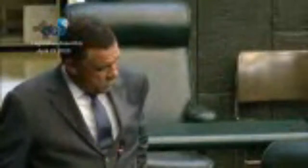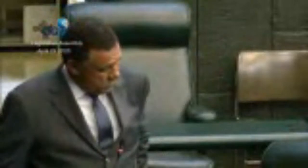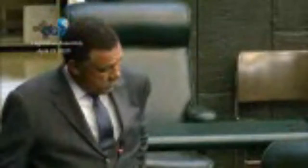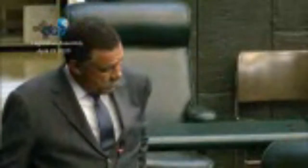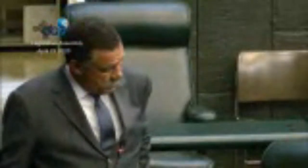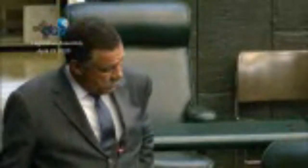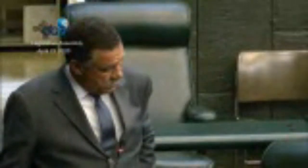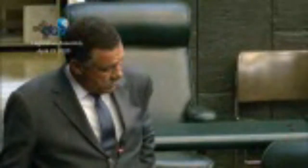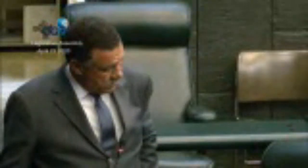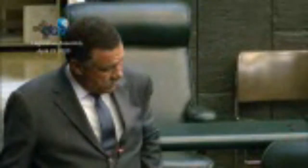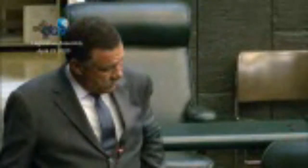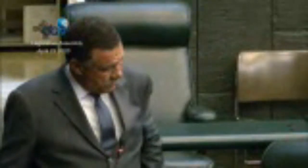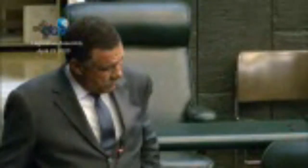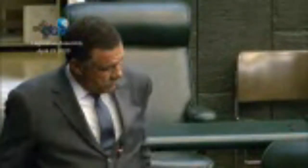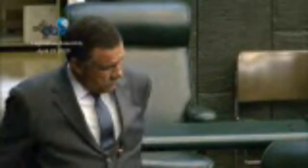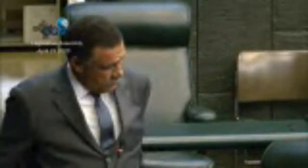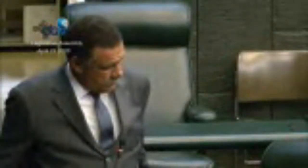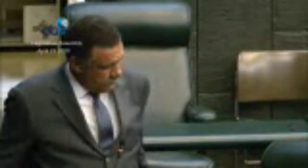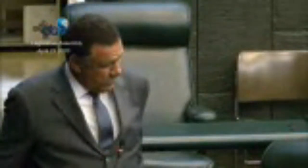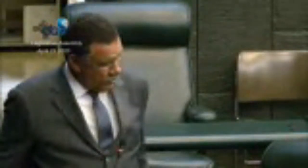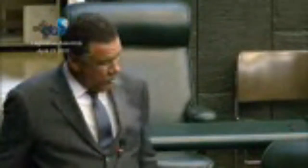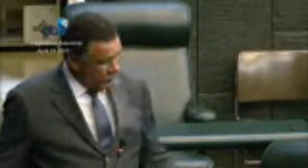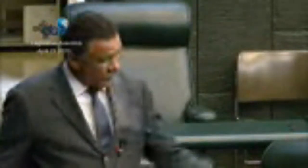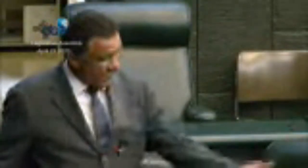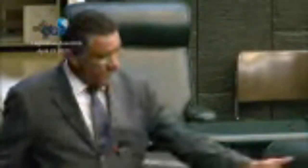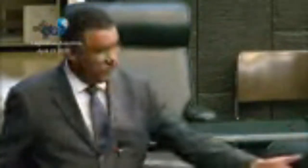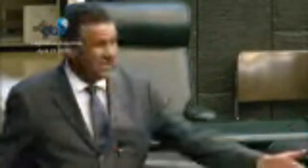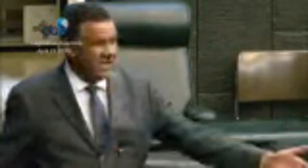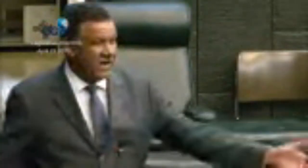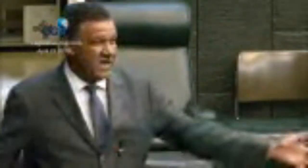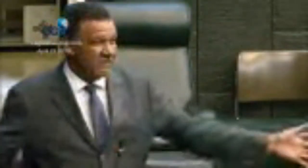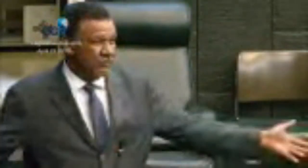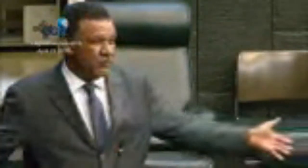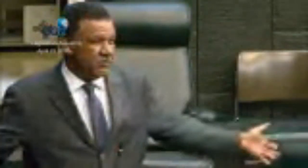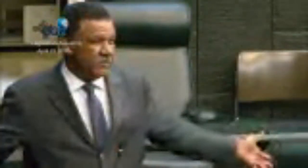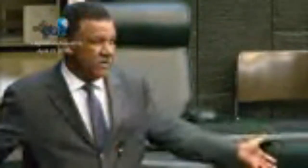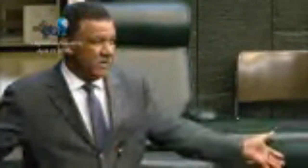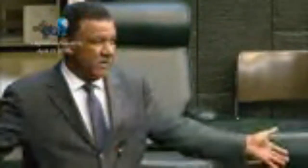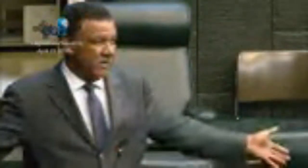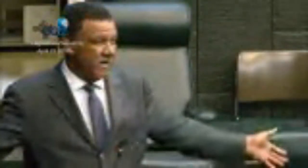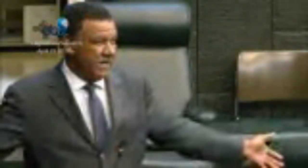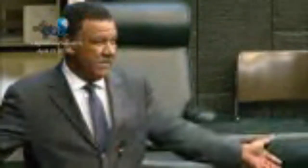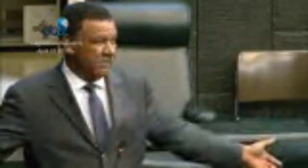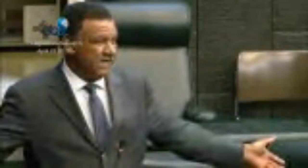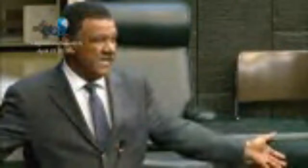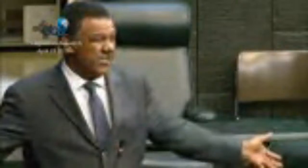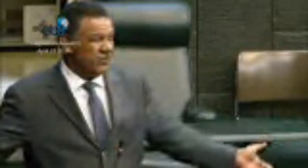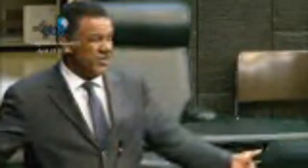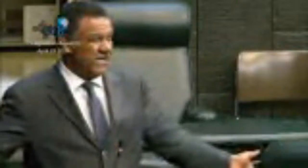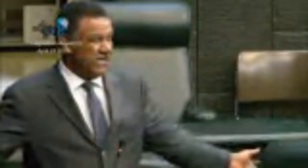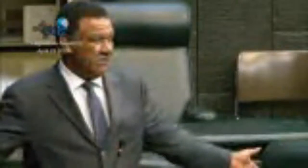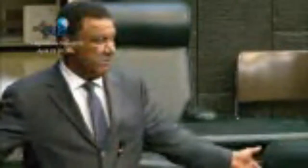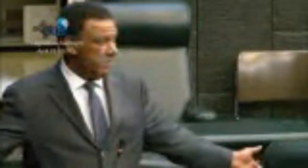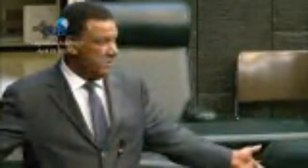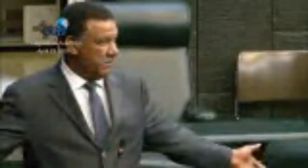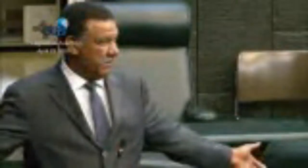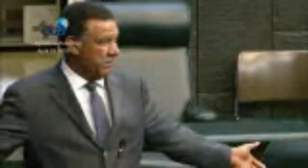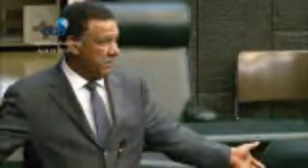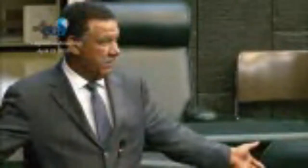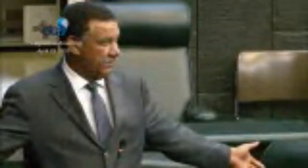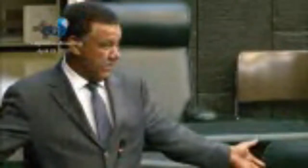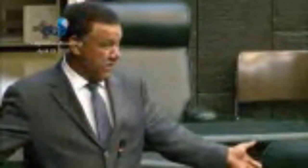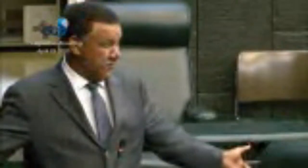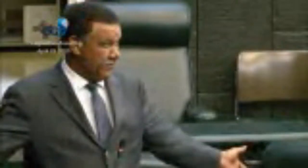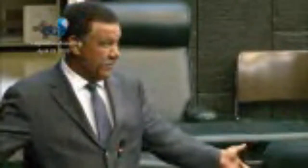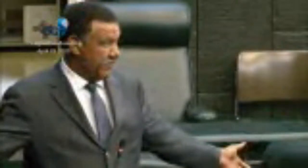There are other things that I have sourced, I have initiated since this COVID-19 too.